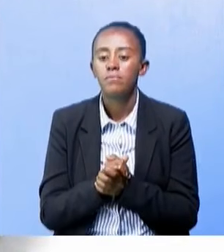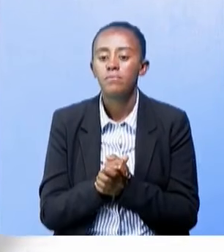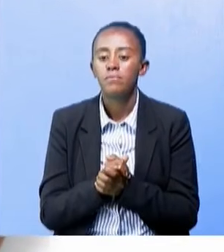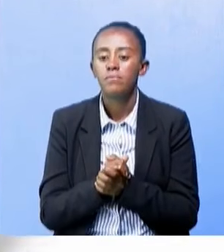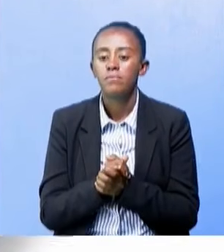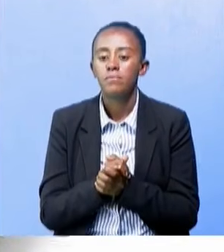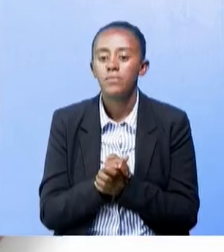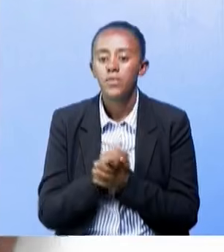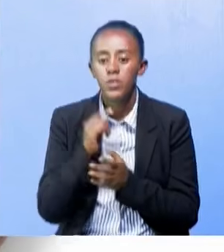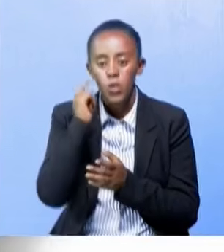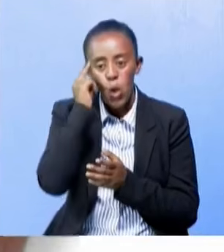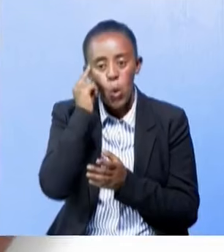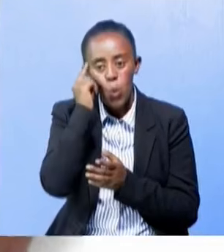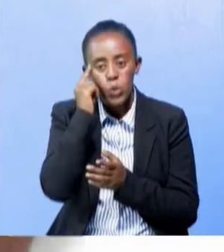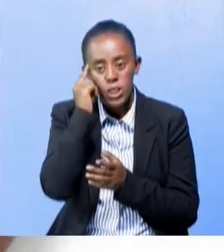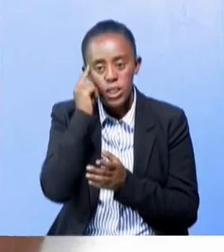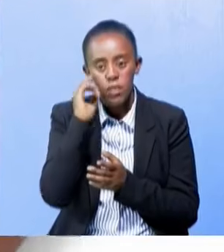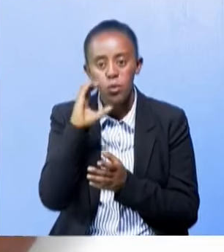considered as